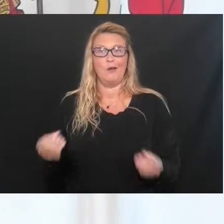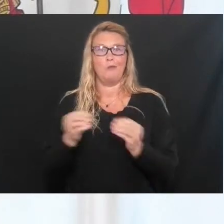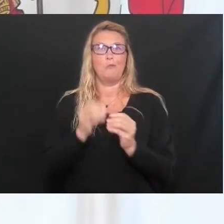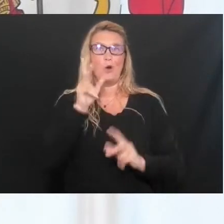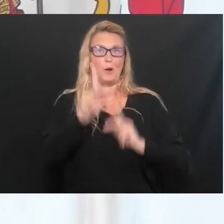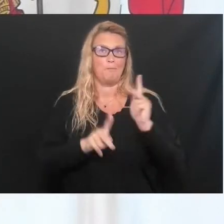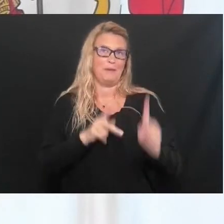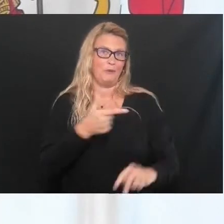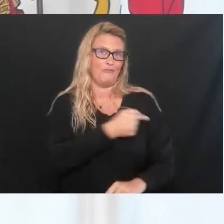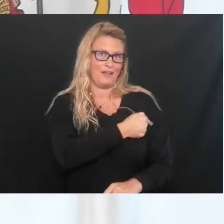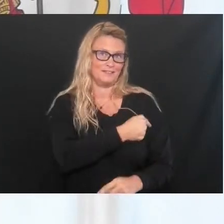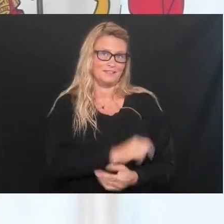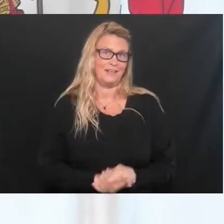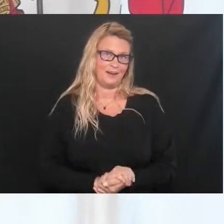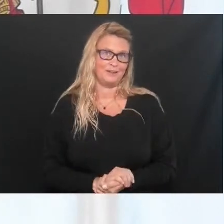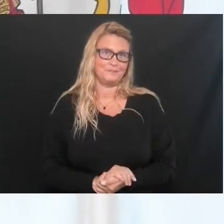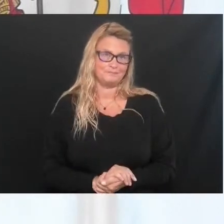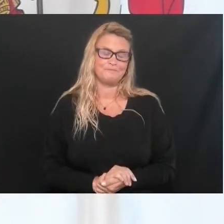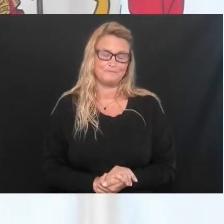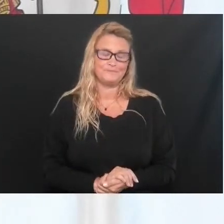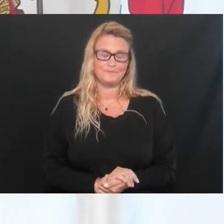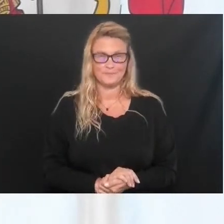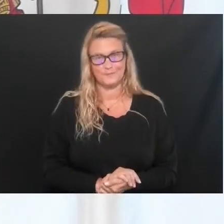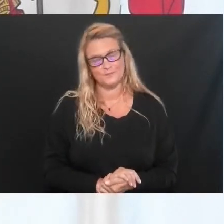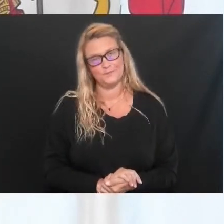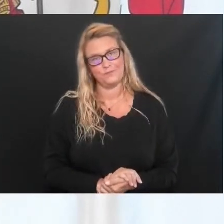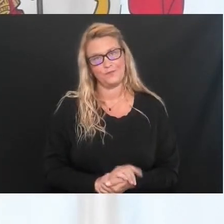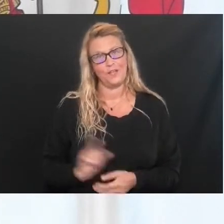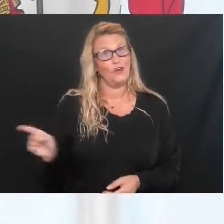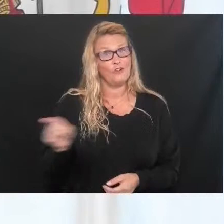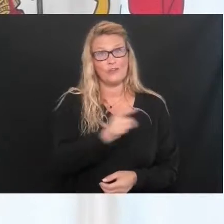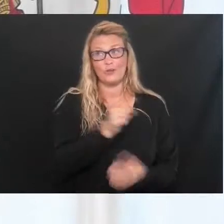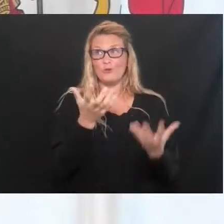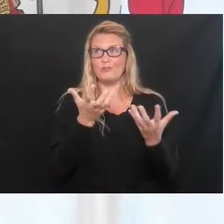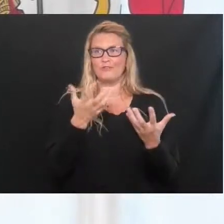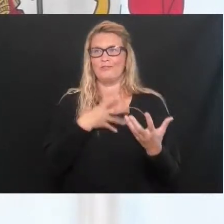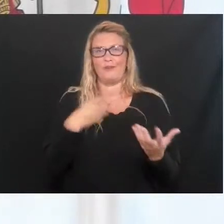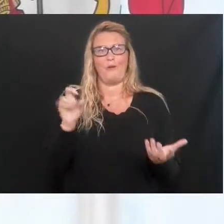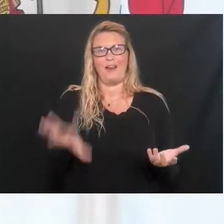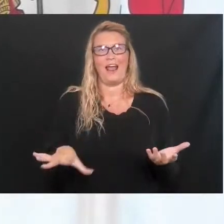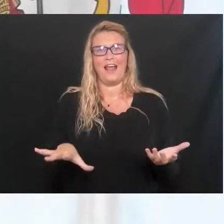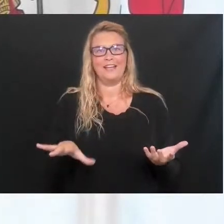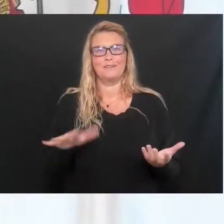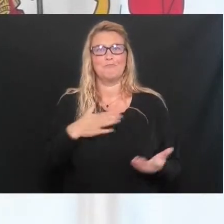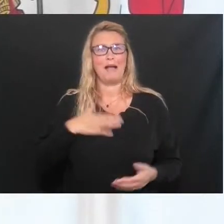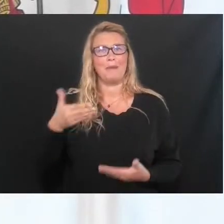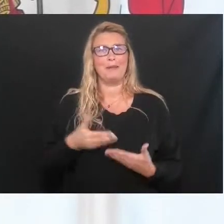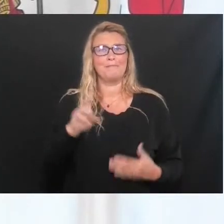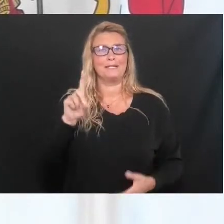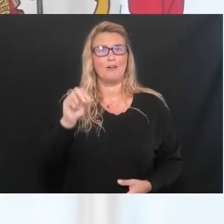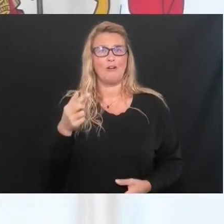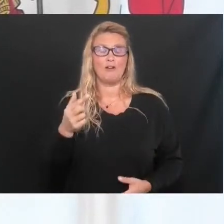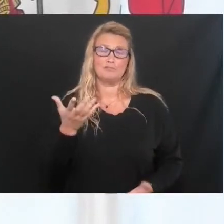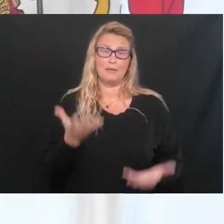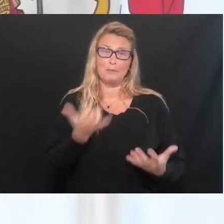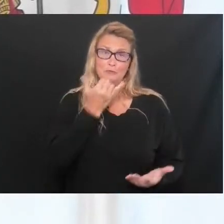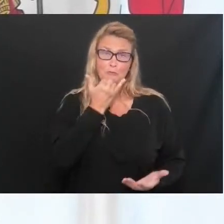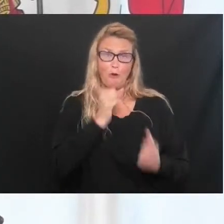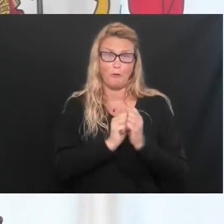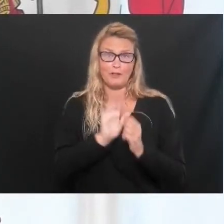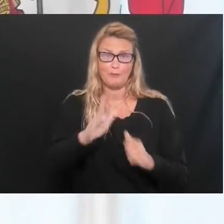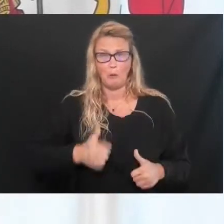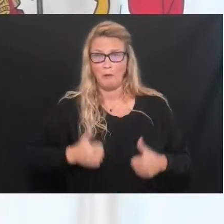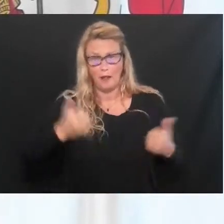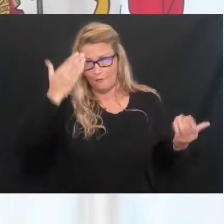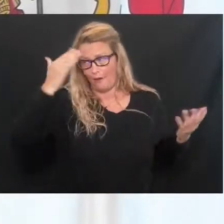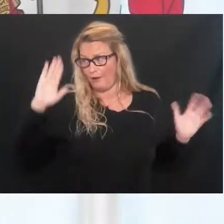But for those of you that don't like Baby Dog, I mean, you must have something really wrong with you in life and everything, and